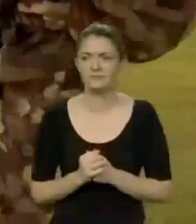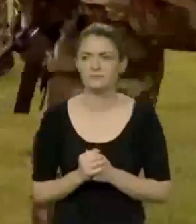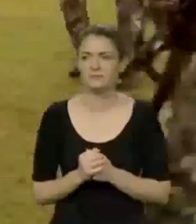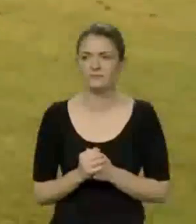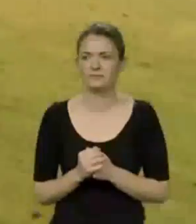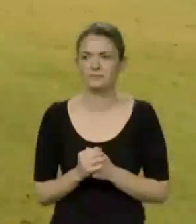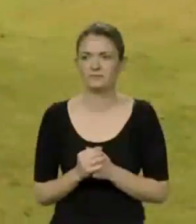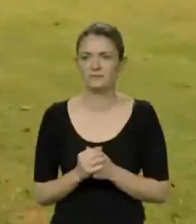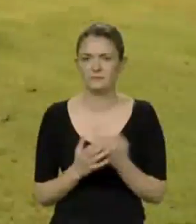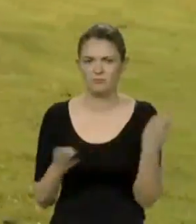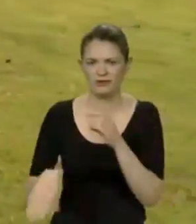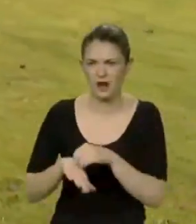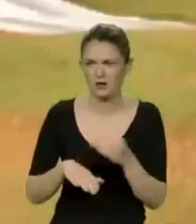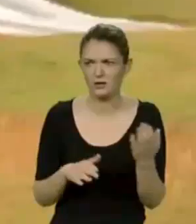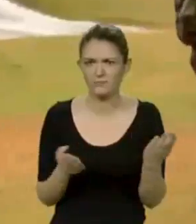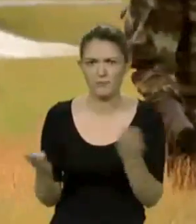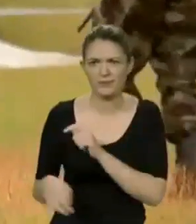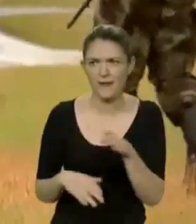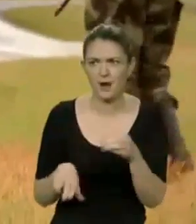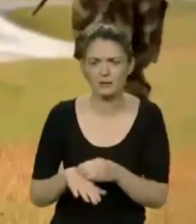on. Bring him on!